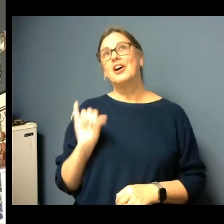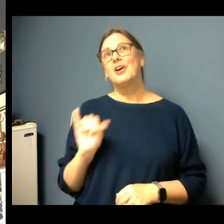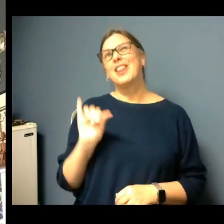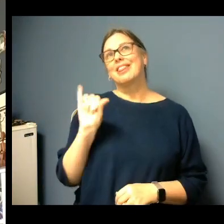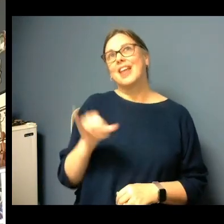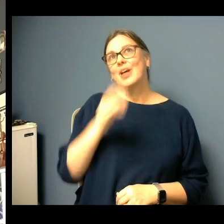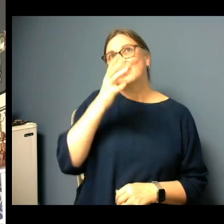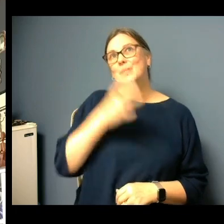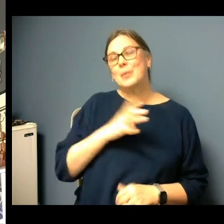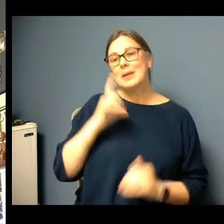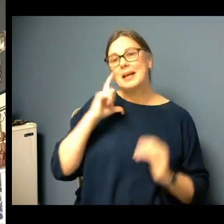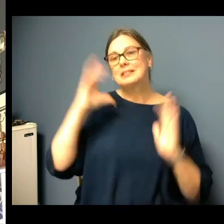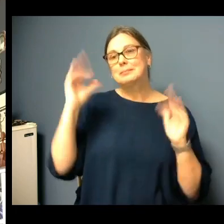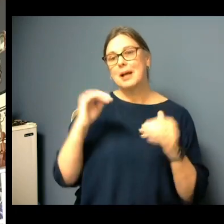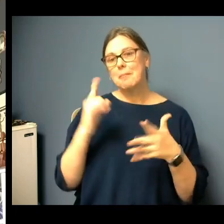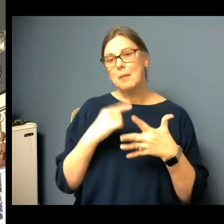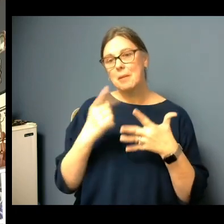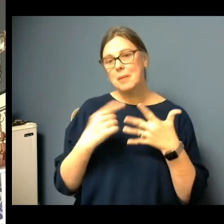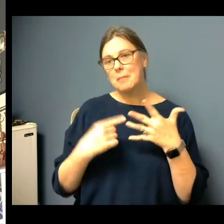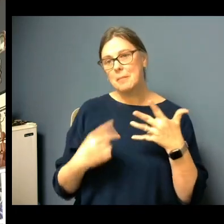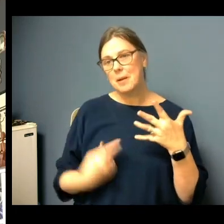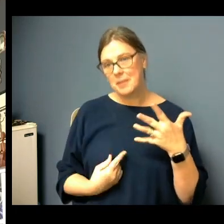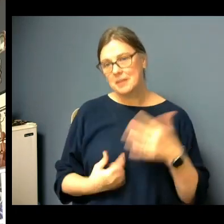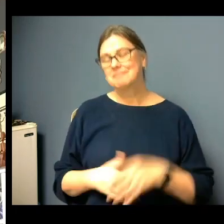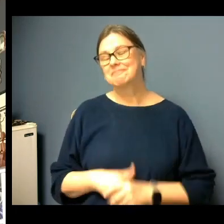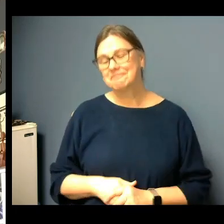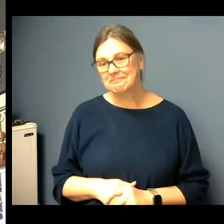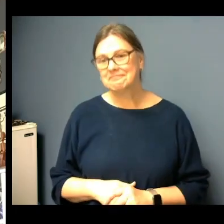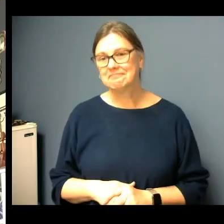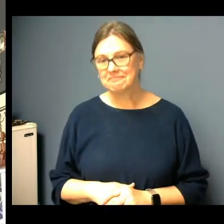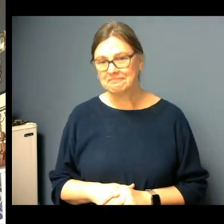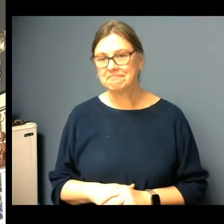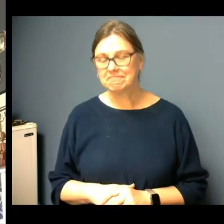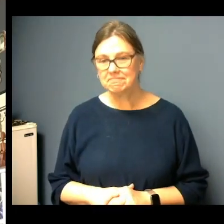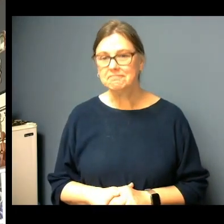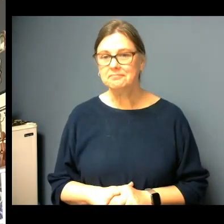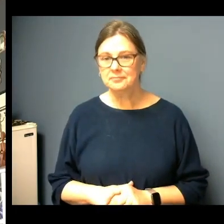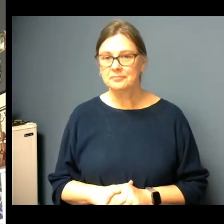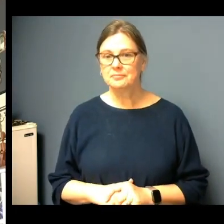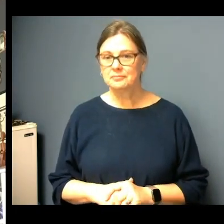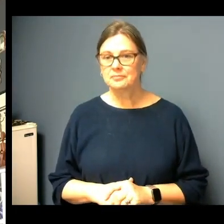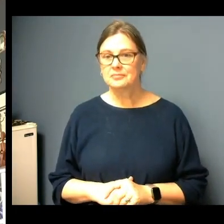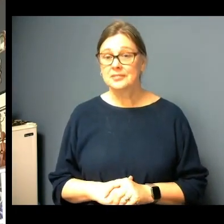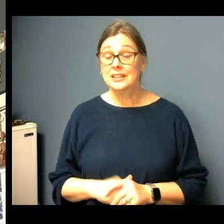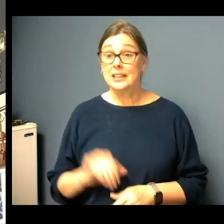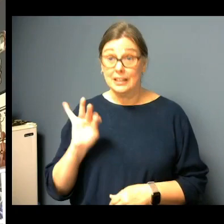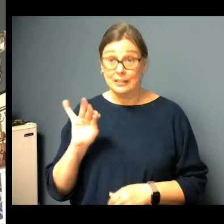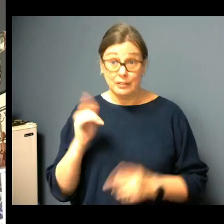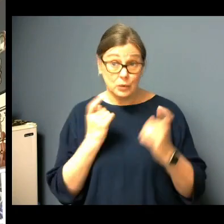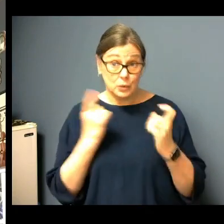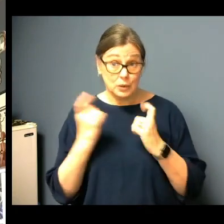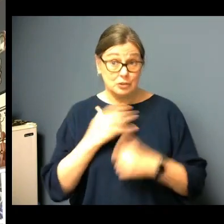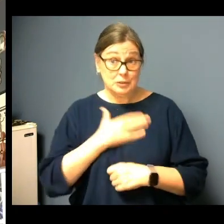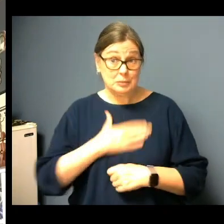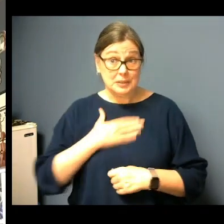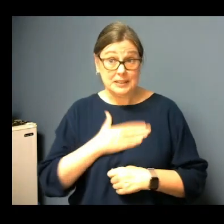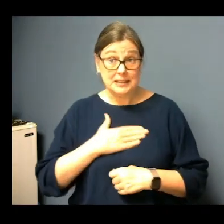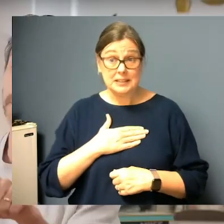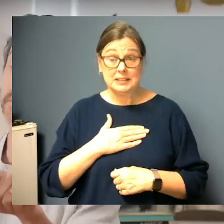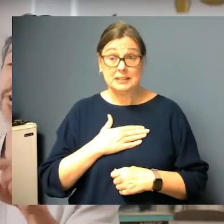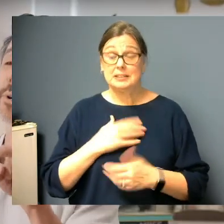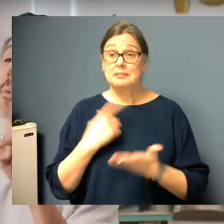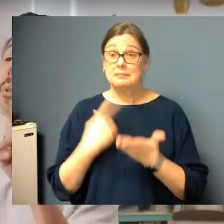images in your textbook too. So we can kind of pull all those together. But if you've got any questions, you can use those in the module. Take care.